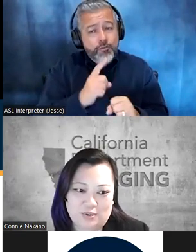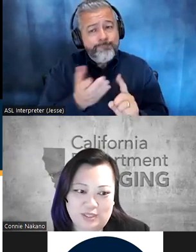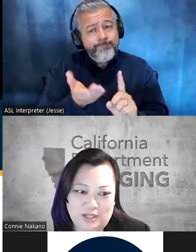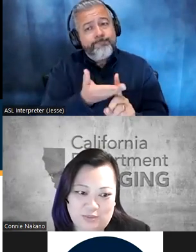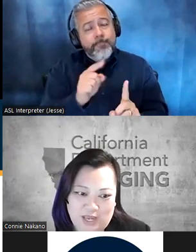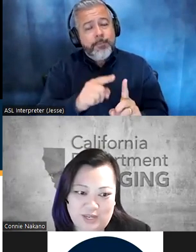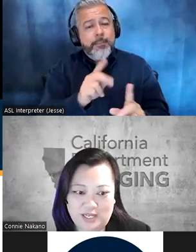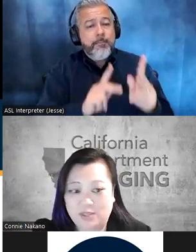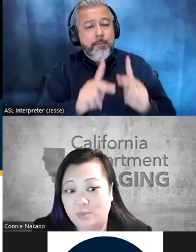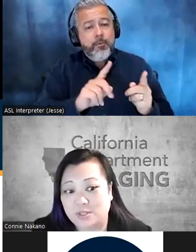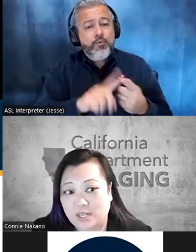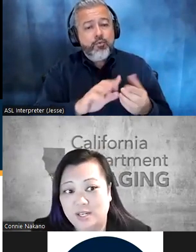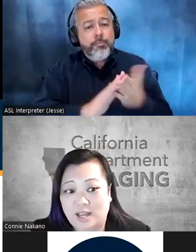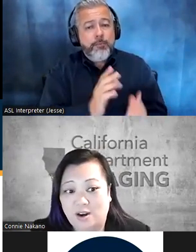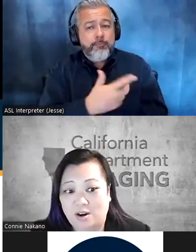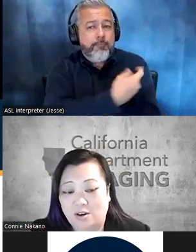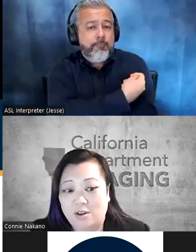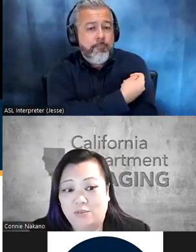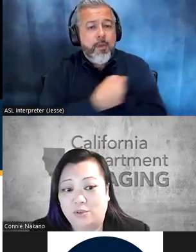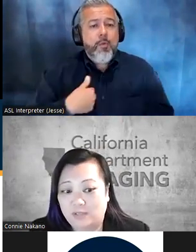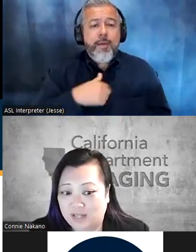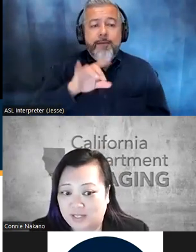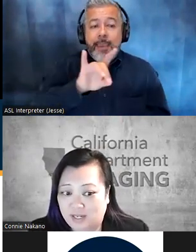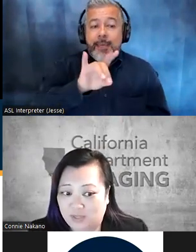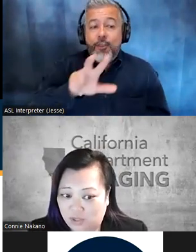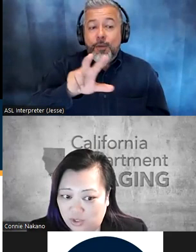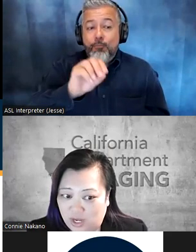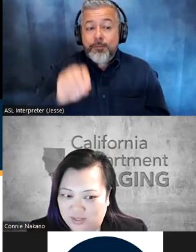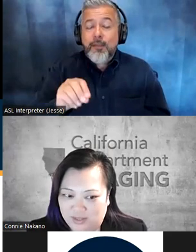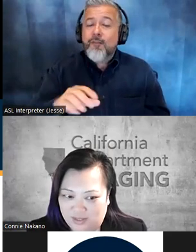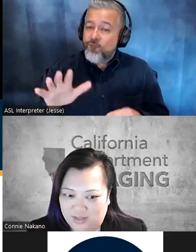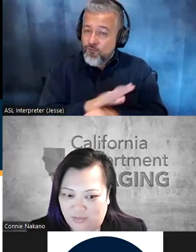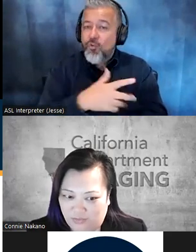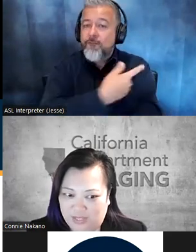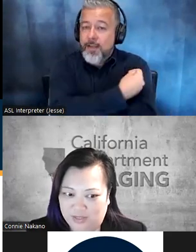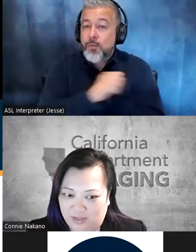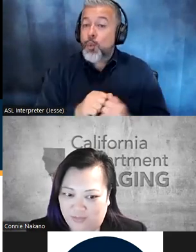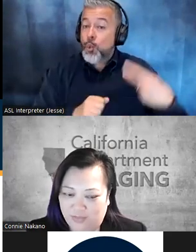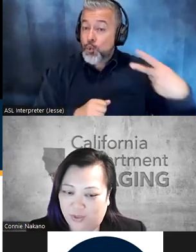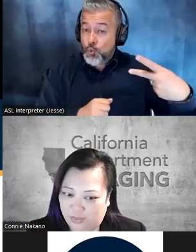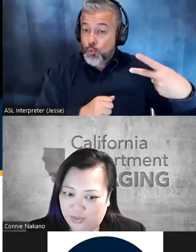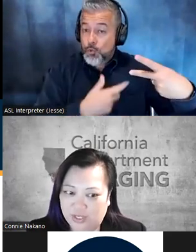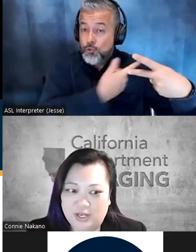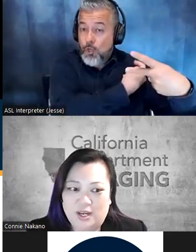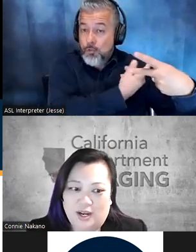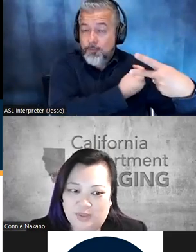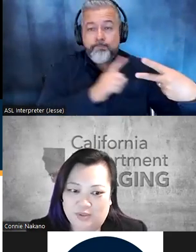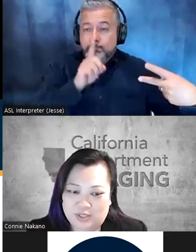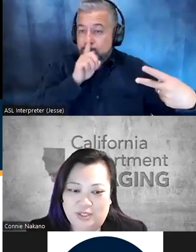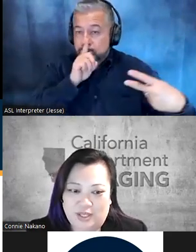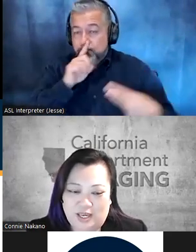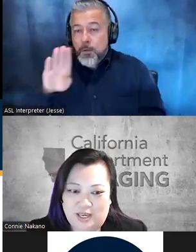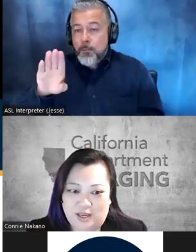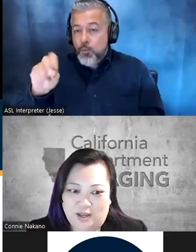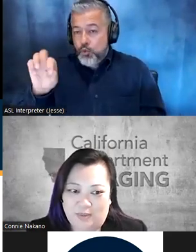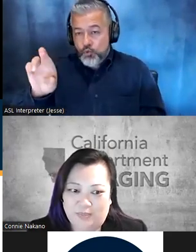see we have 83% that are fully vaccinated with 2 shots. This doesn't reflect the 3rd booster, but there's